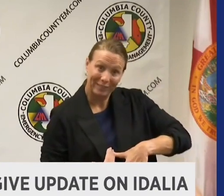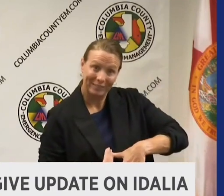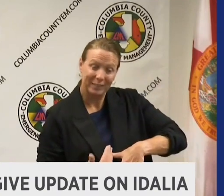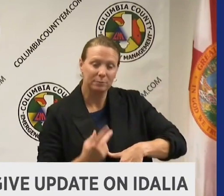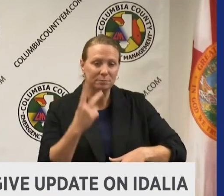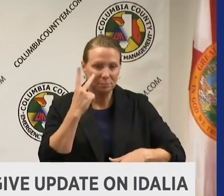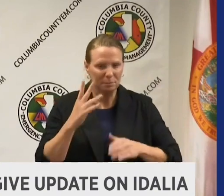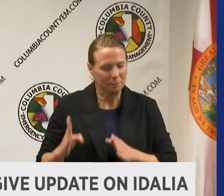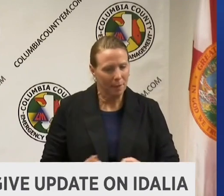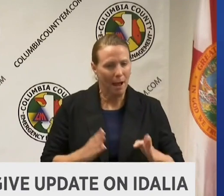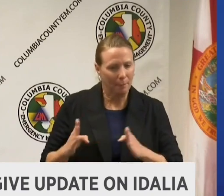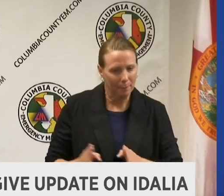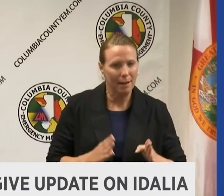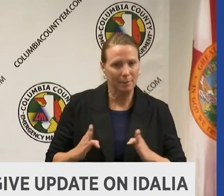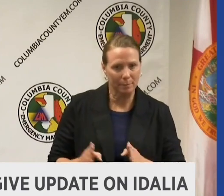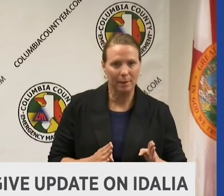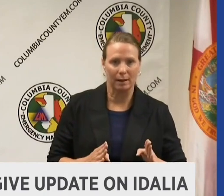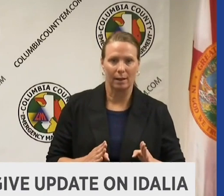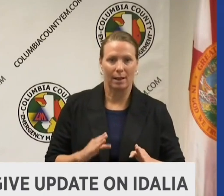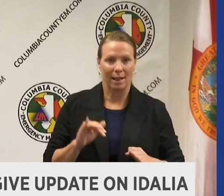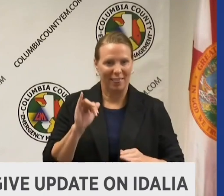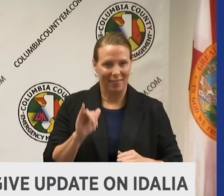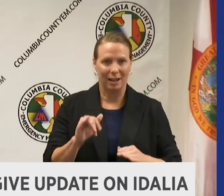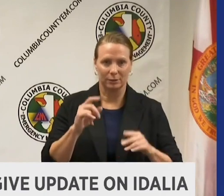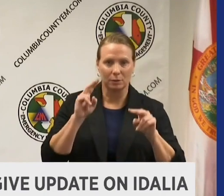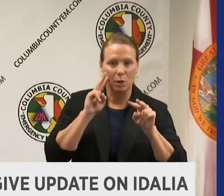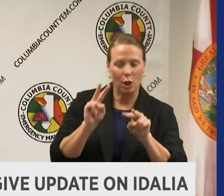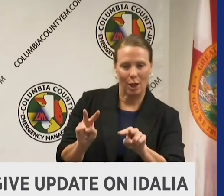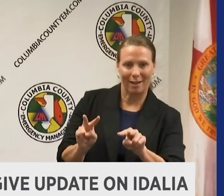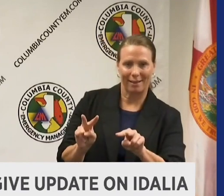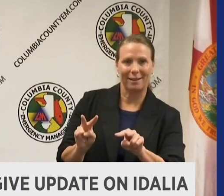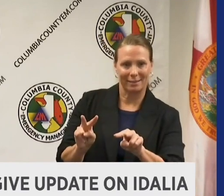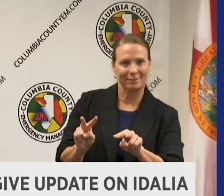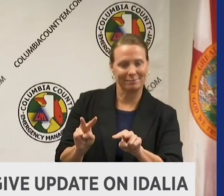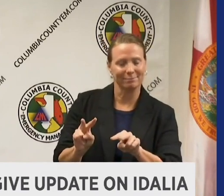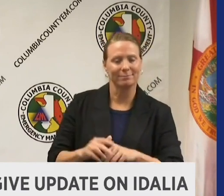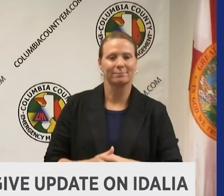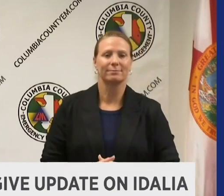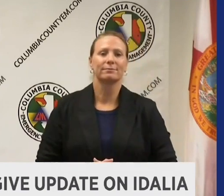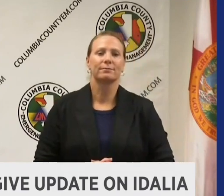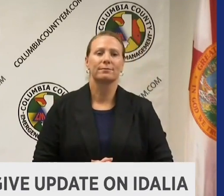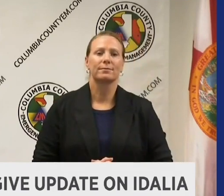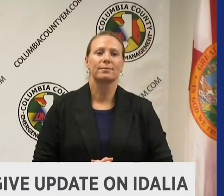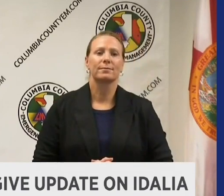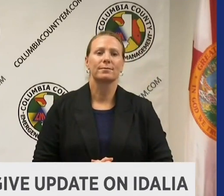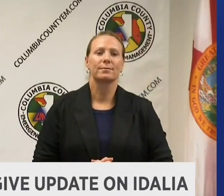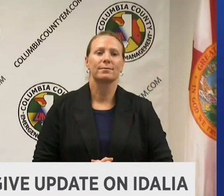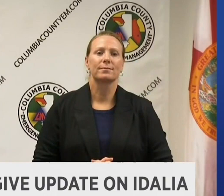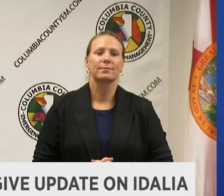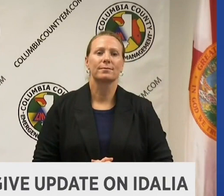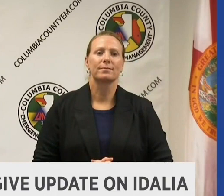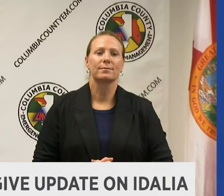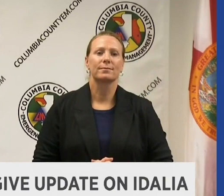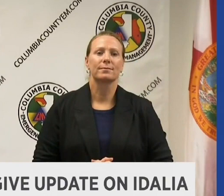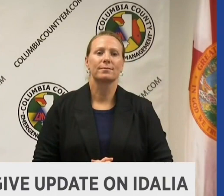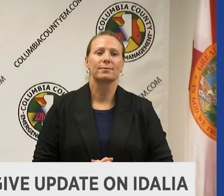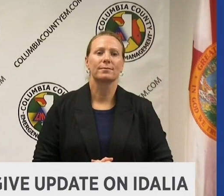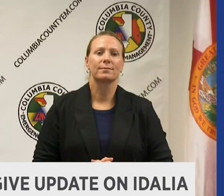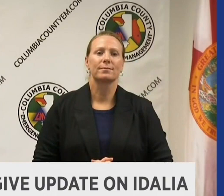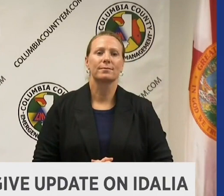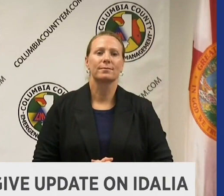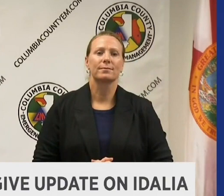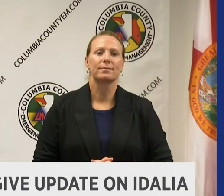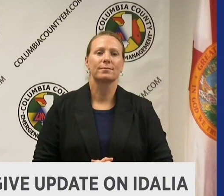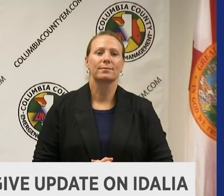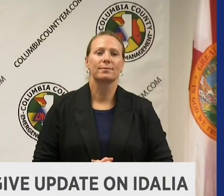preparations, but that is something to look out for. There's still a range of uncertainty here. They're going to be updating